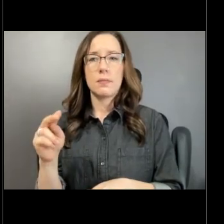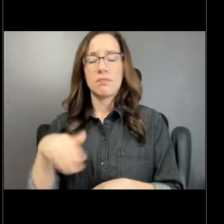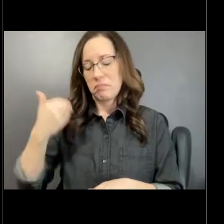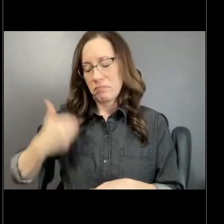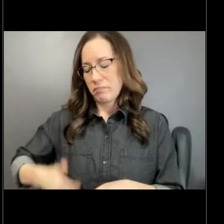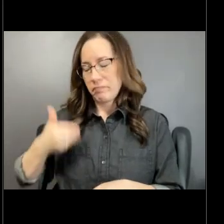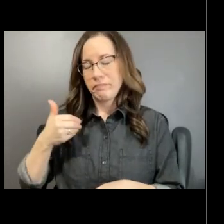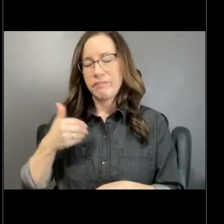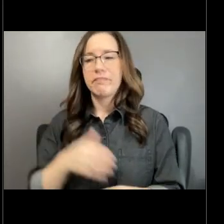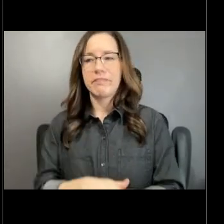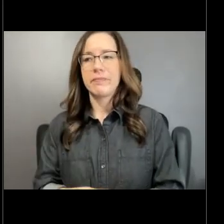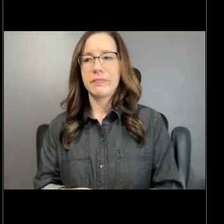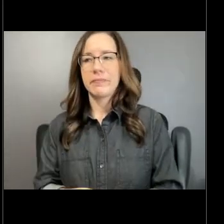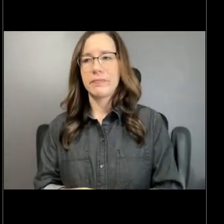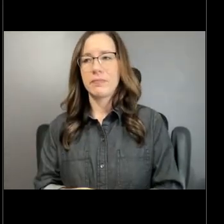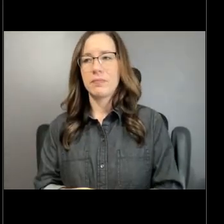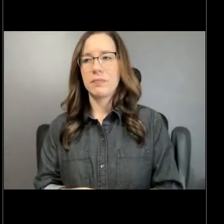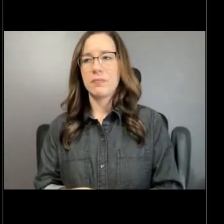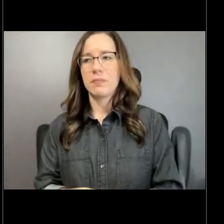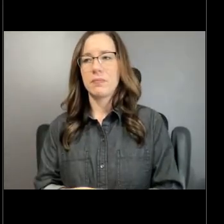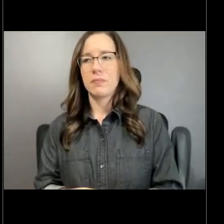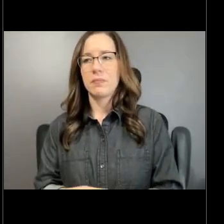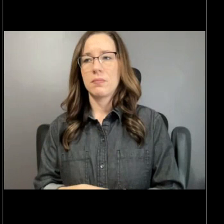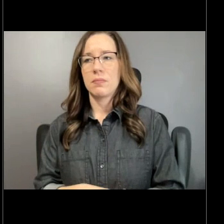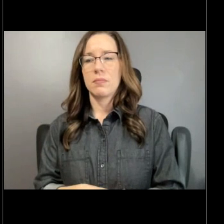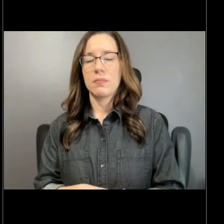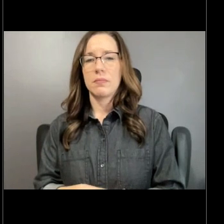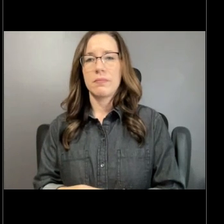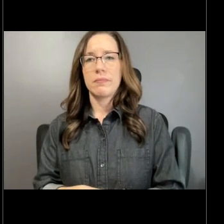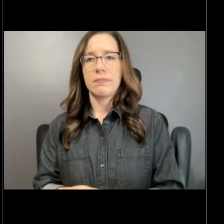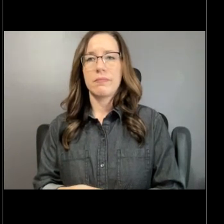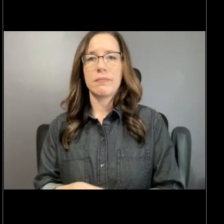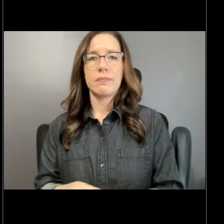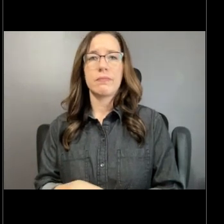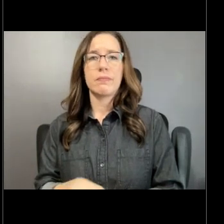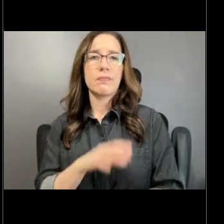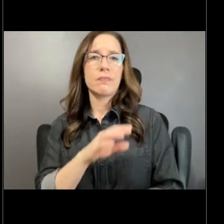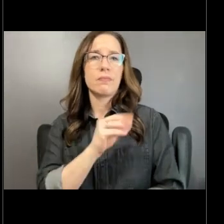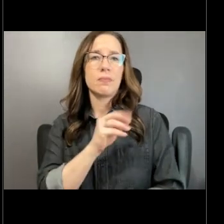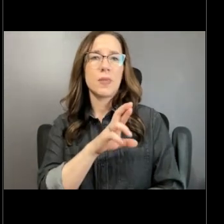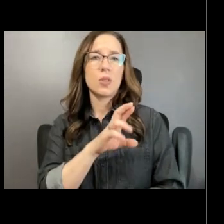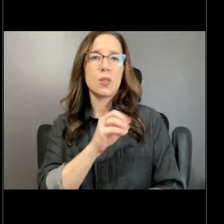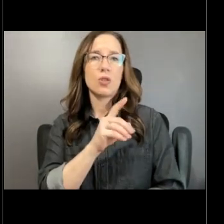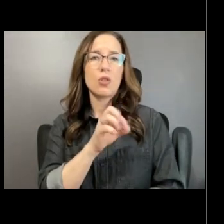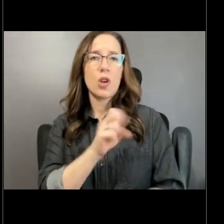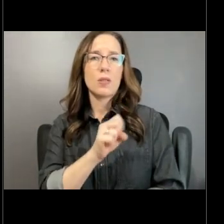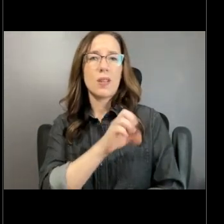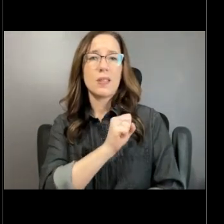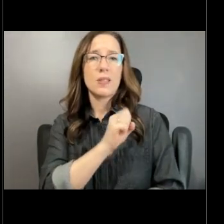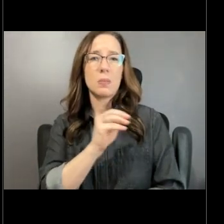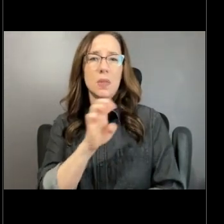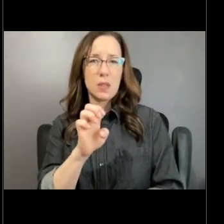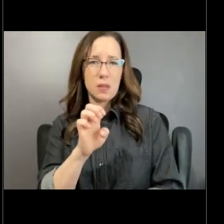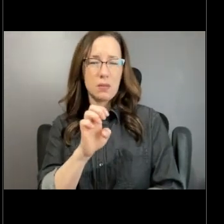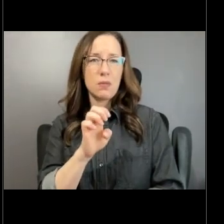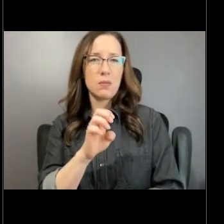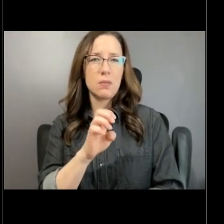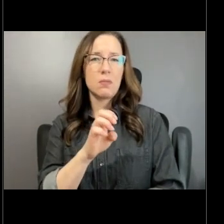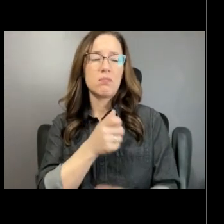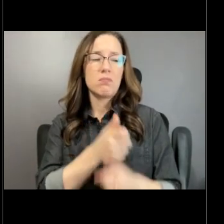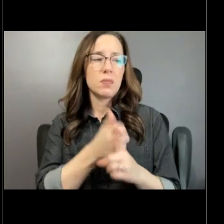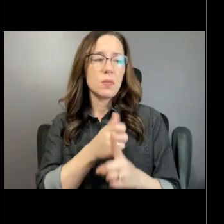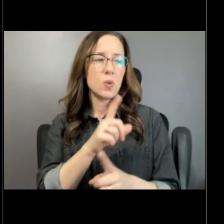Nolan. Mr. Contreras, our subject matter expert, has 20